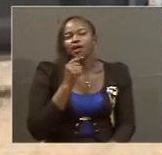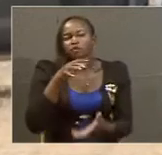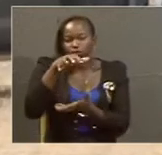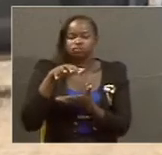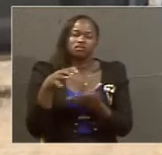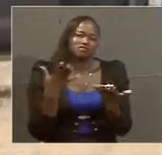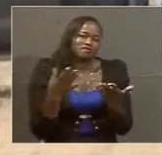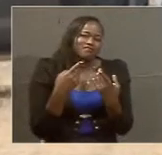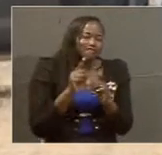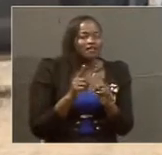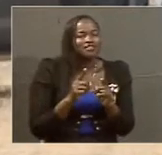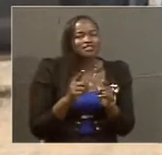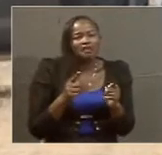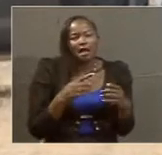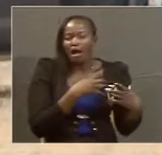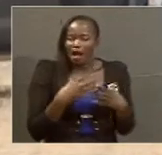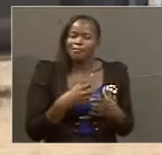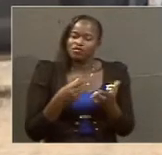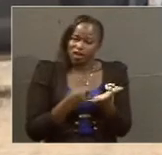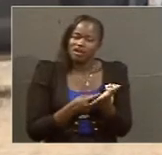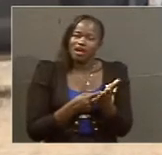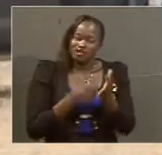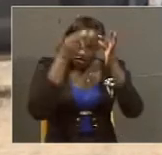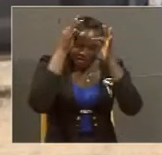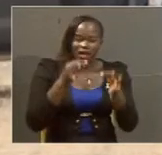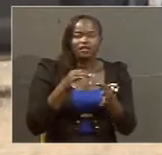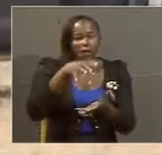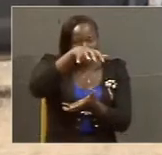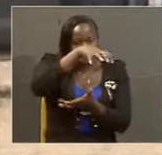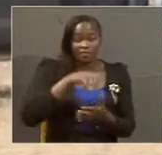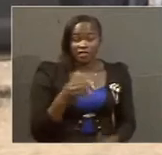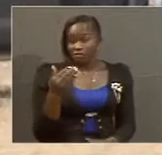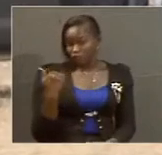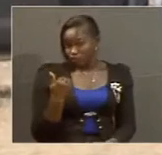when they invaded. If you had voted badly in